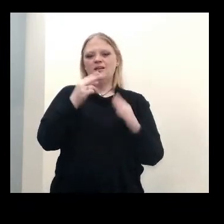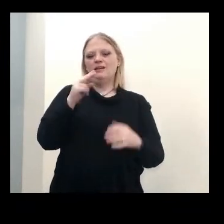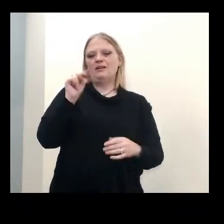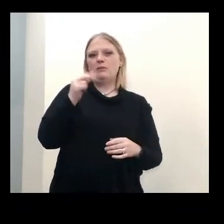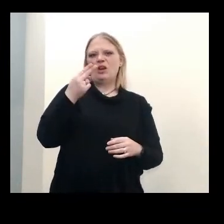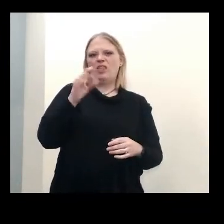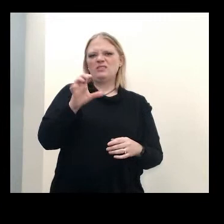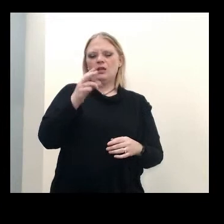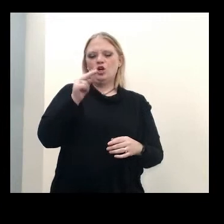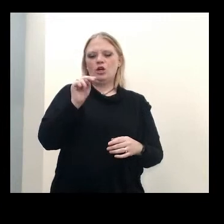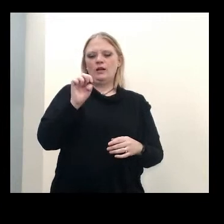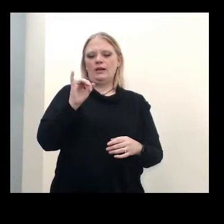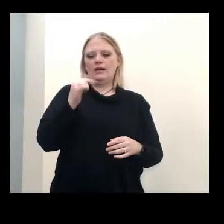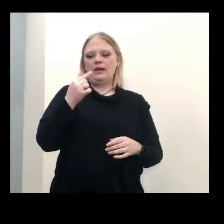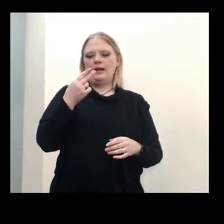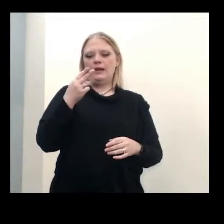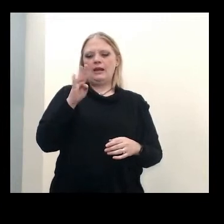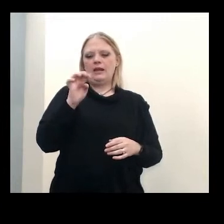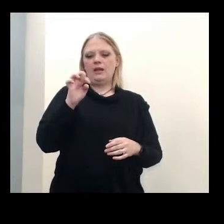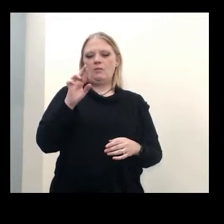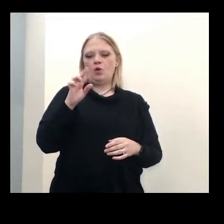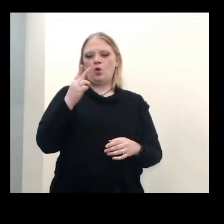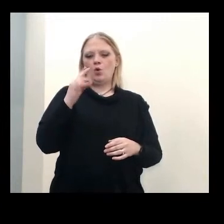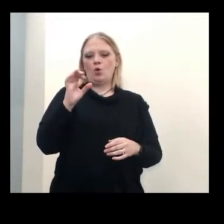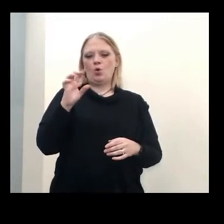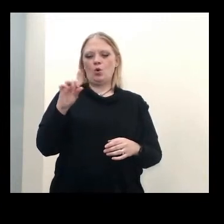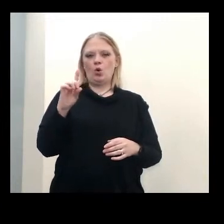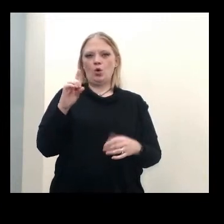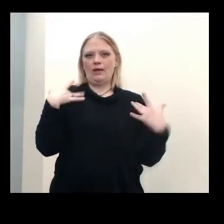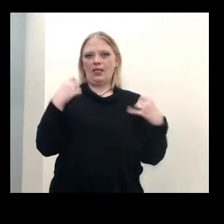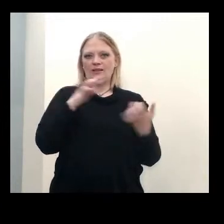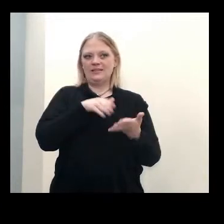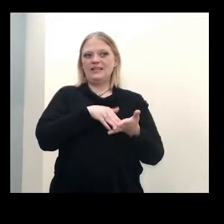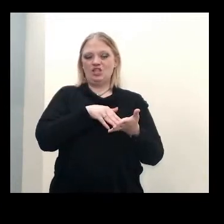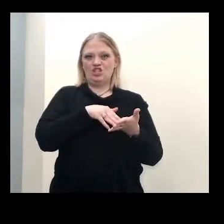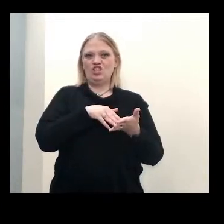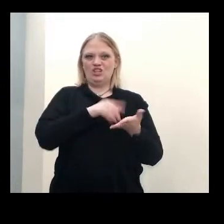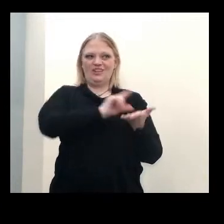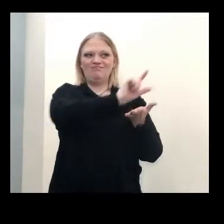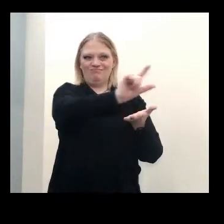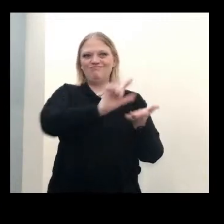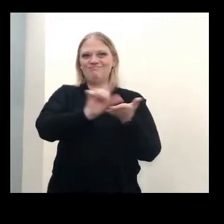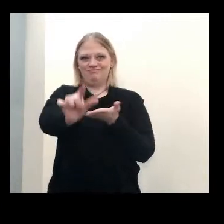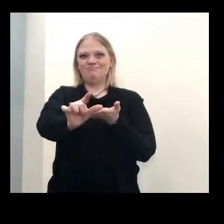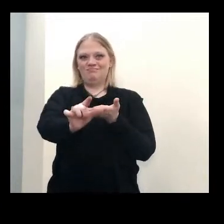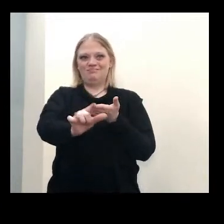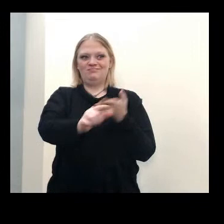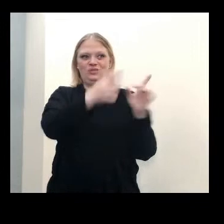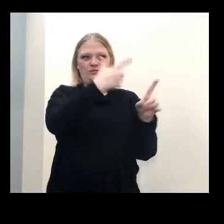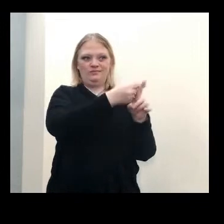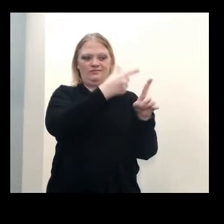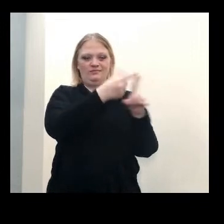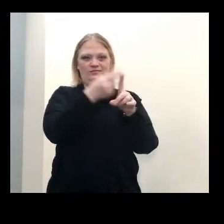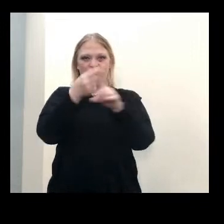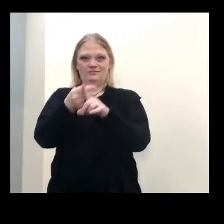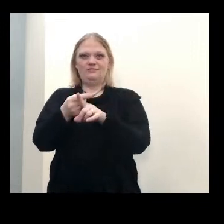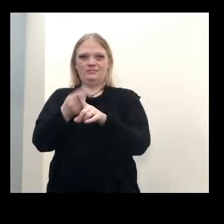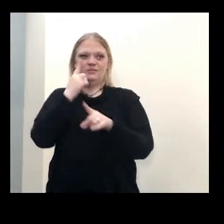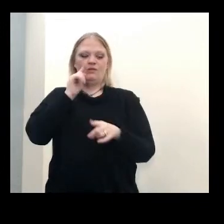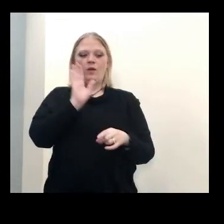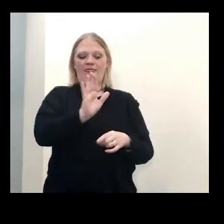both received hundreds of doses of the vaccine to administer for